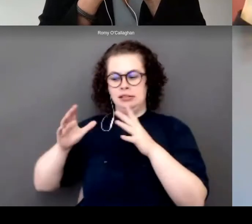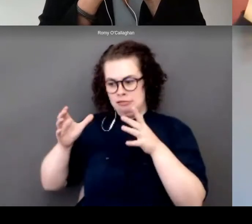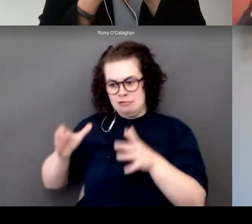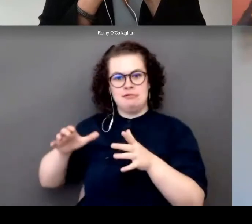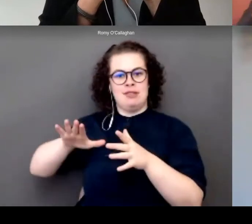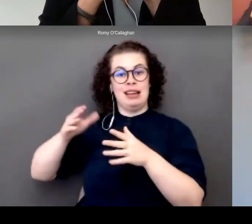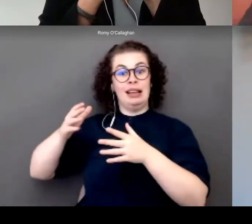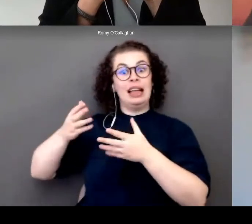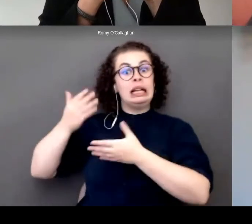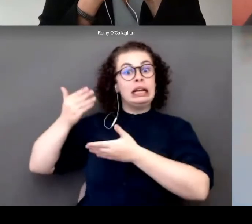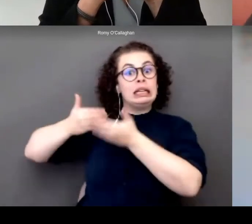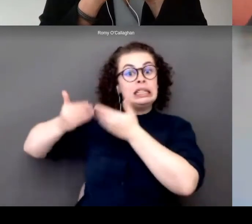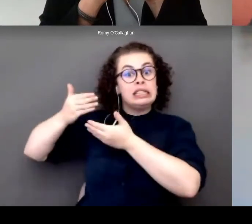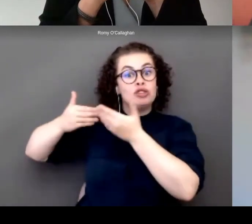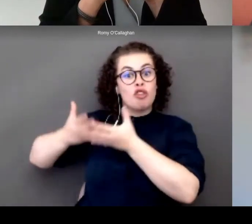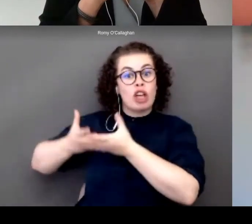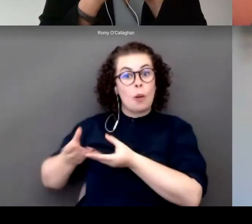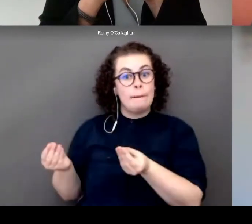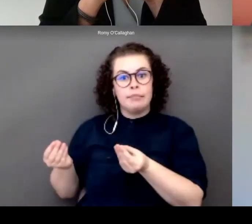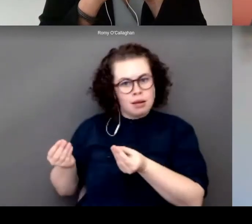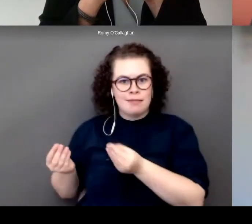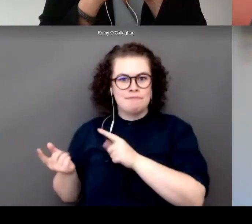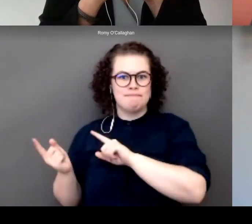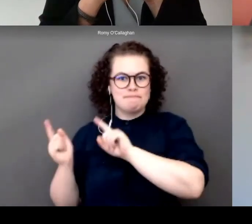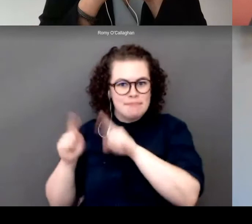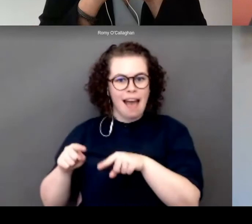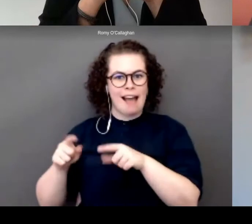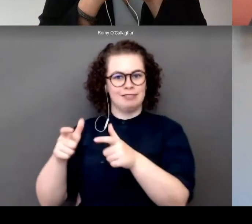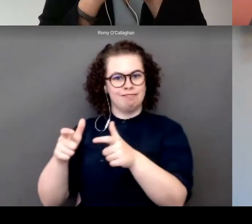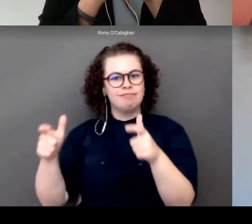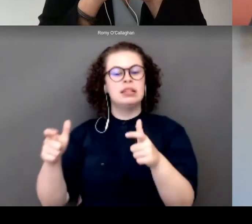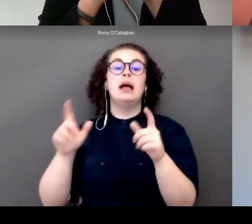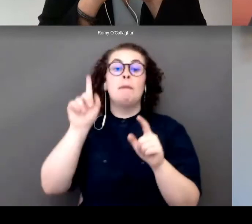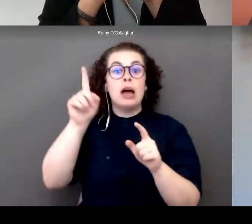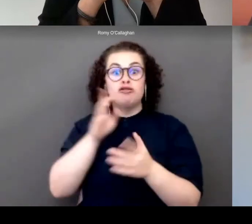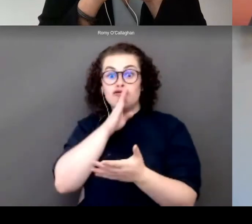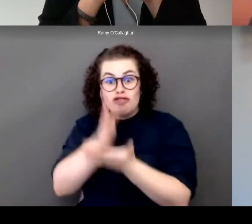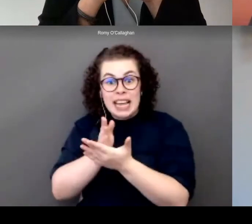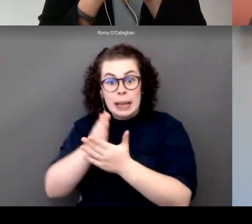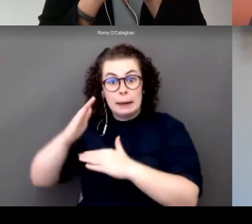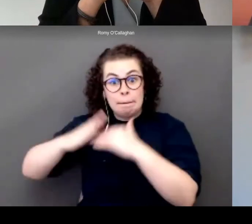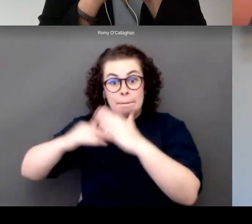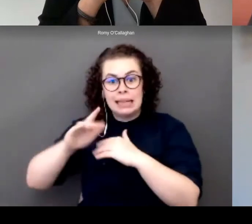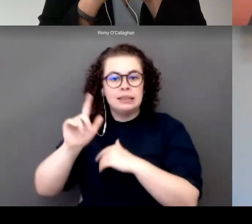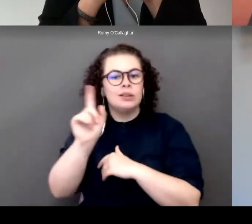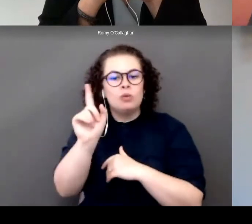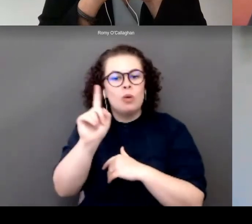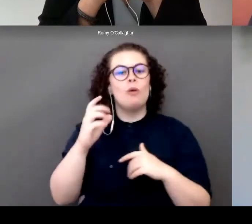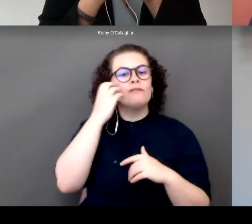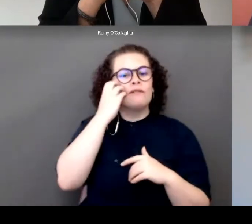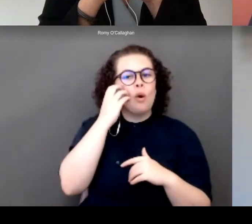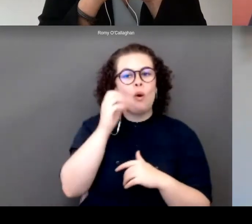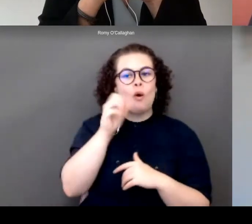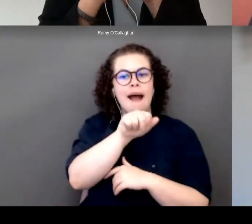this mobile app can see the augmented existence of the old Jewish